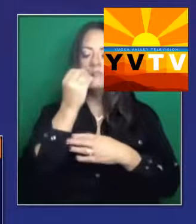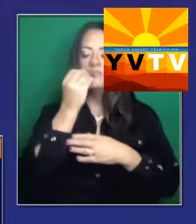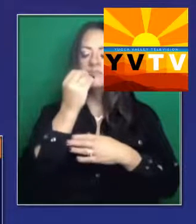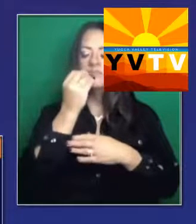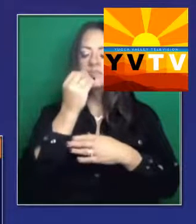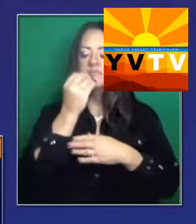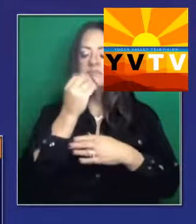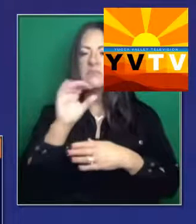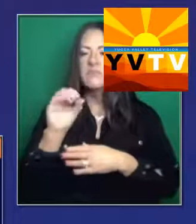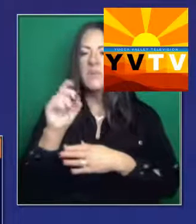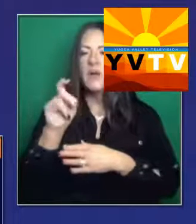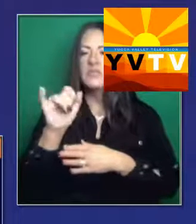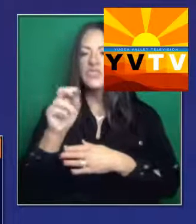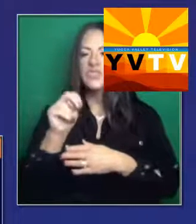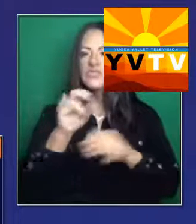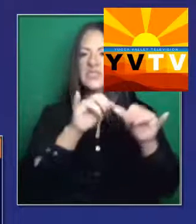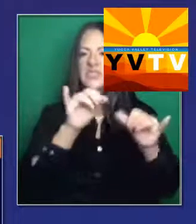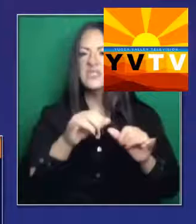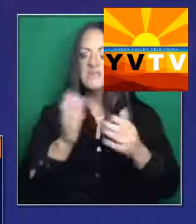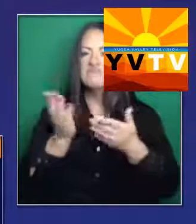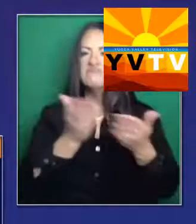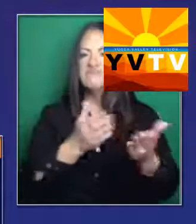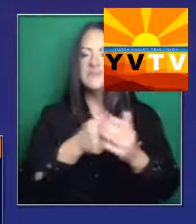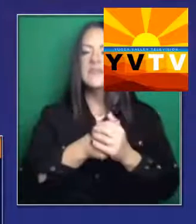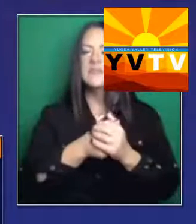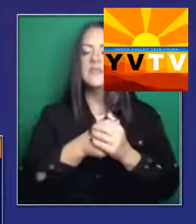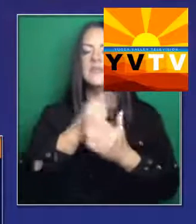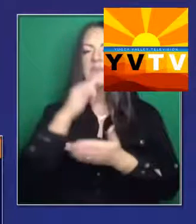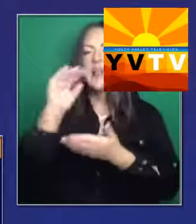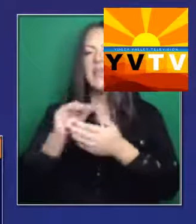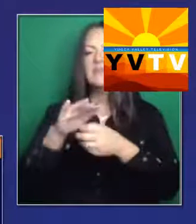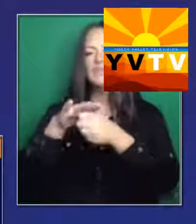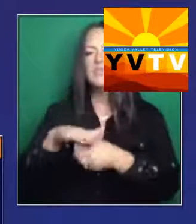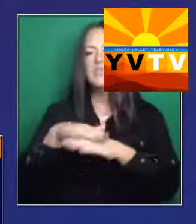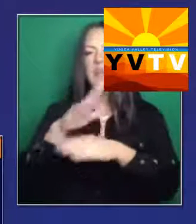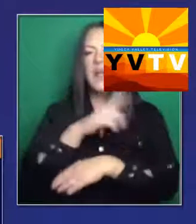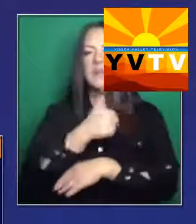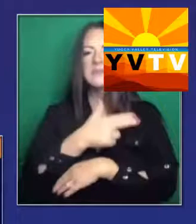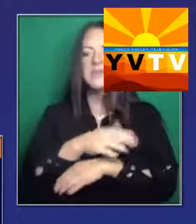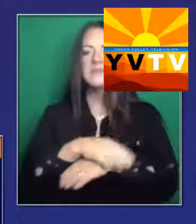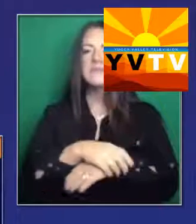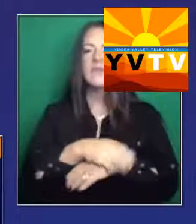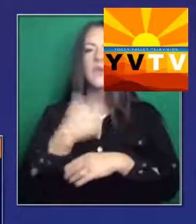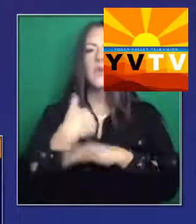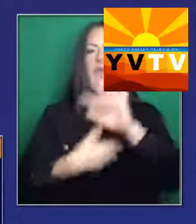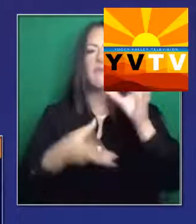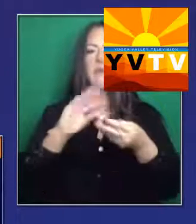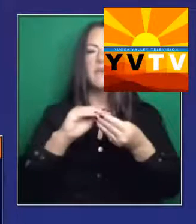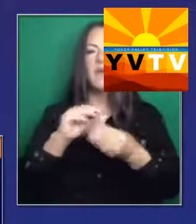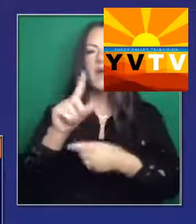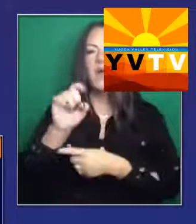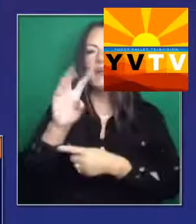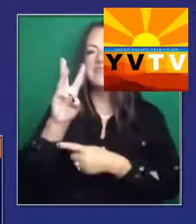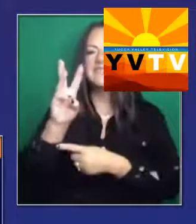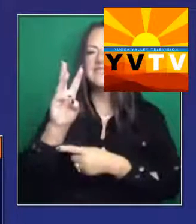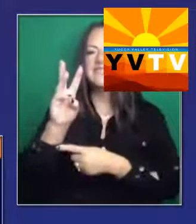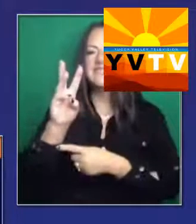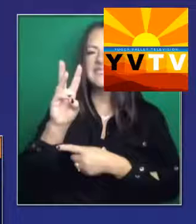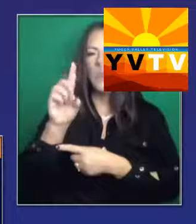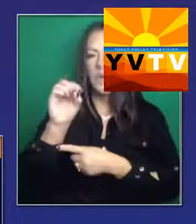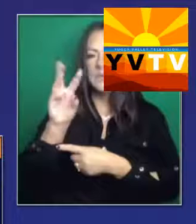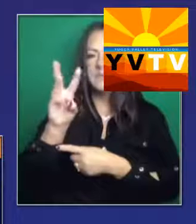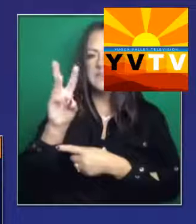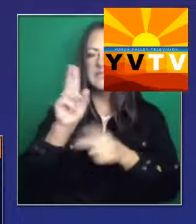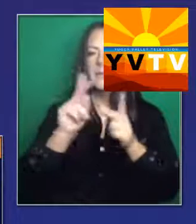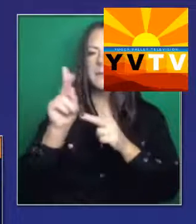got 160 units have been deployed, or rather 106. We got 160 that are in our California medical stations that we'll look